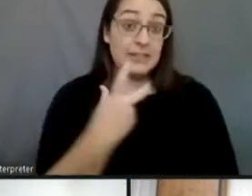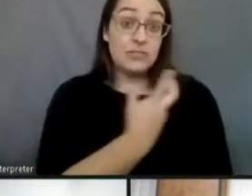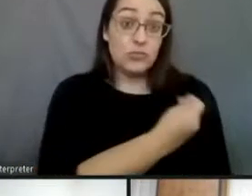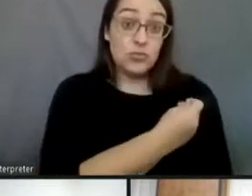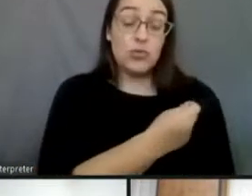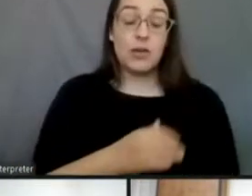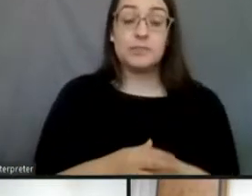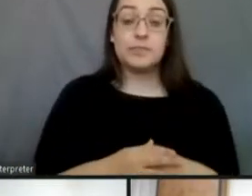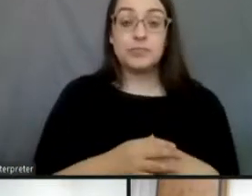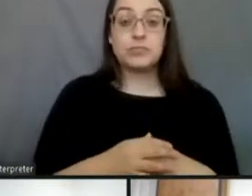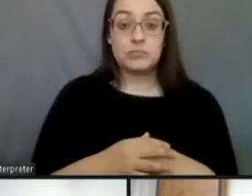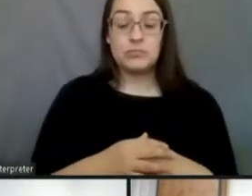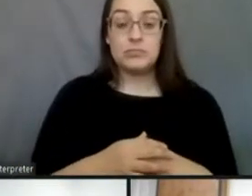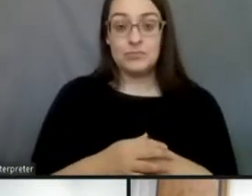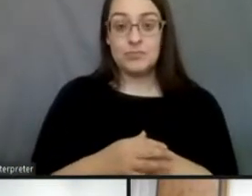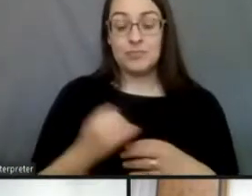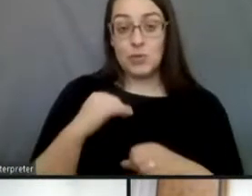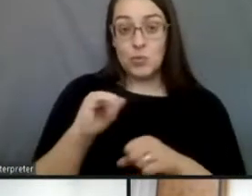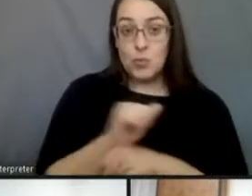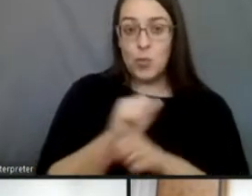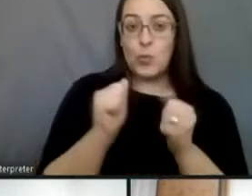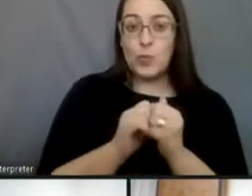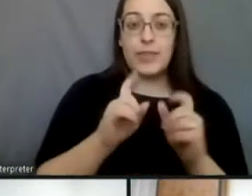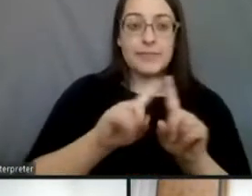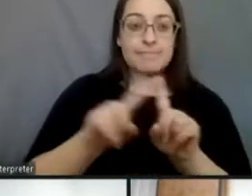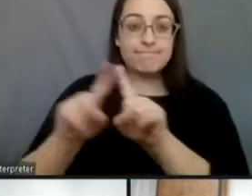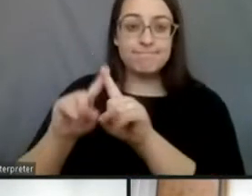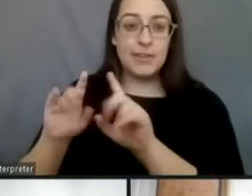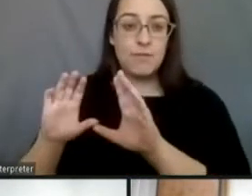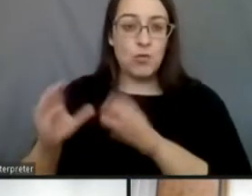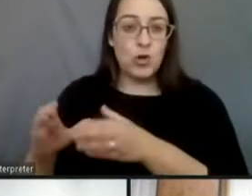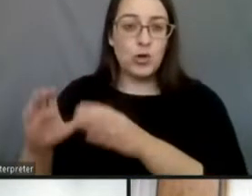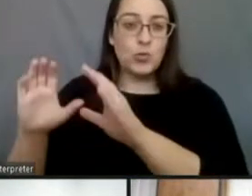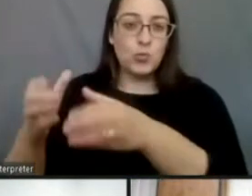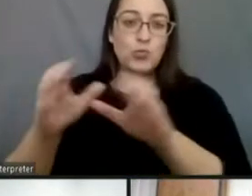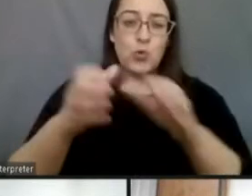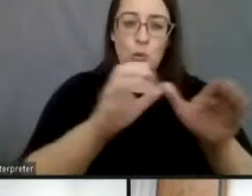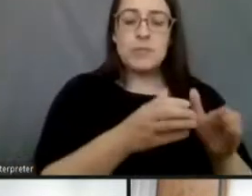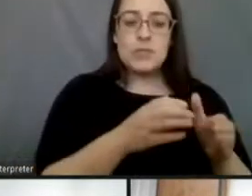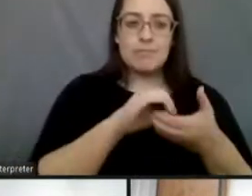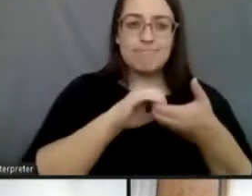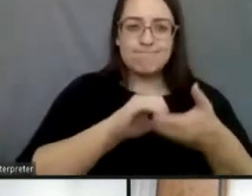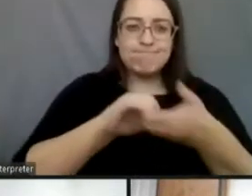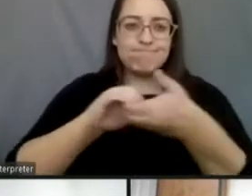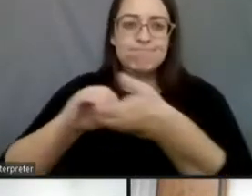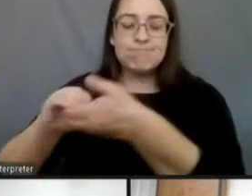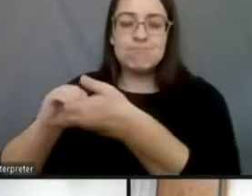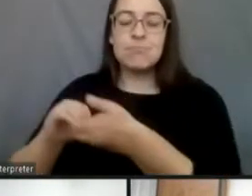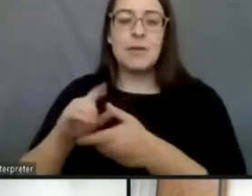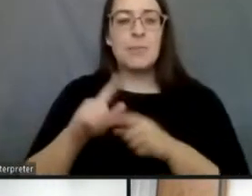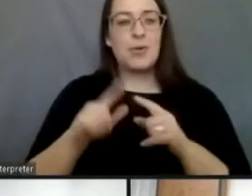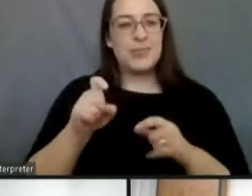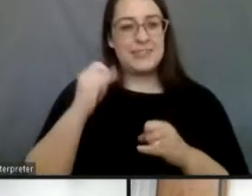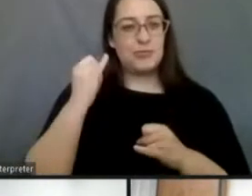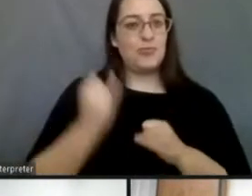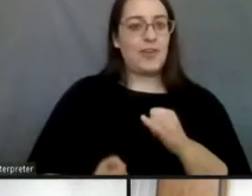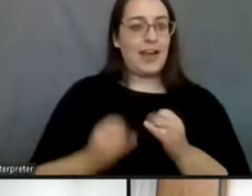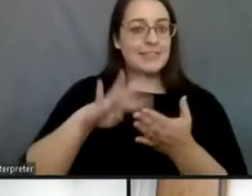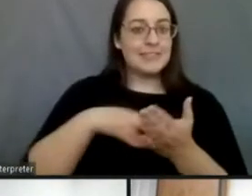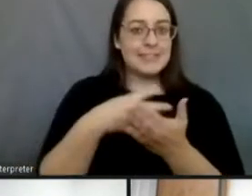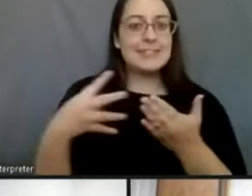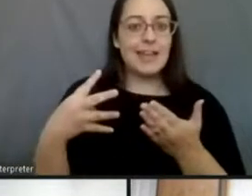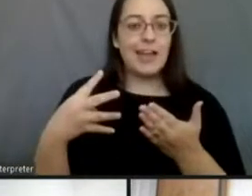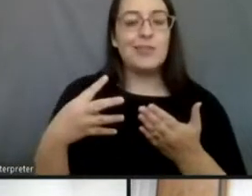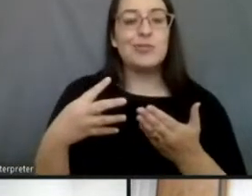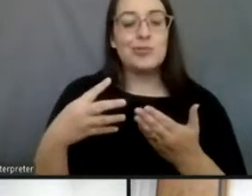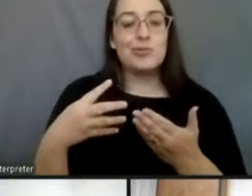have worked with several different community partners, but we need to finalize the schedule so that we